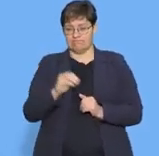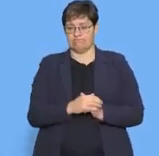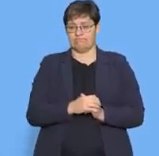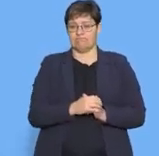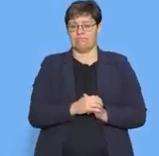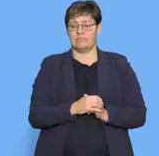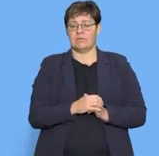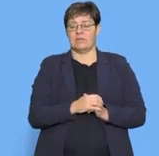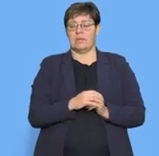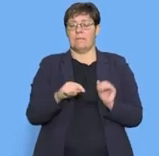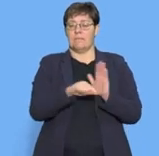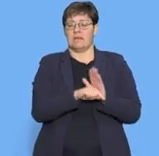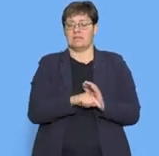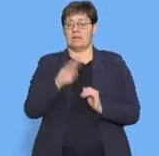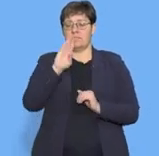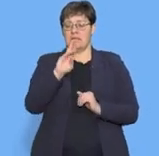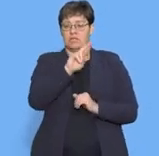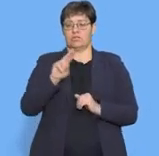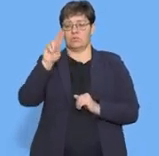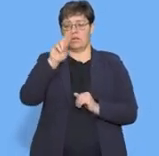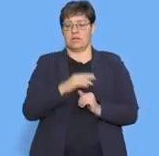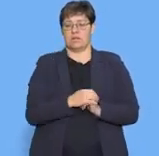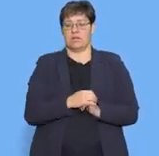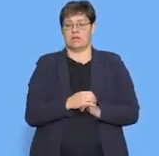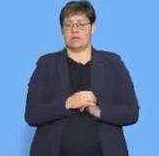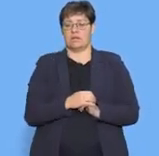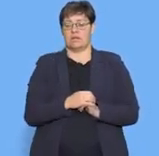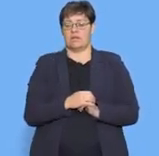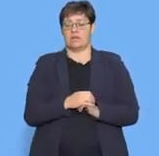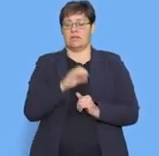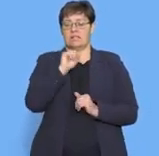here. It's a single term, so we just got to square it. So it will be B squared